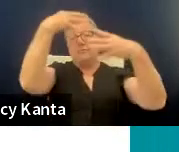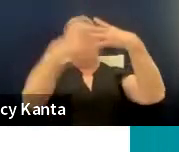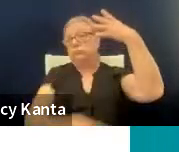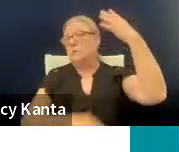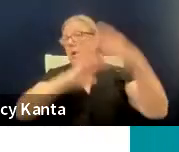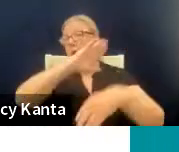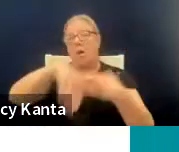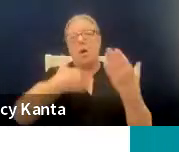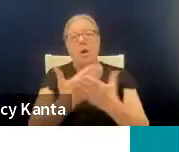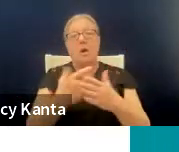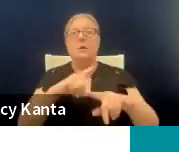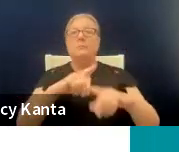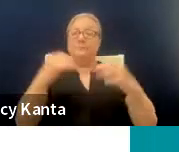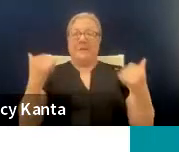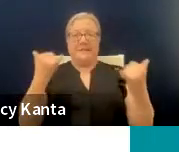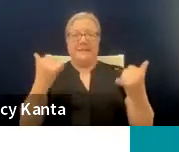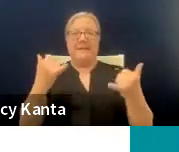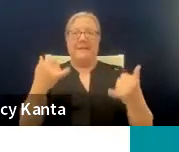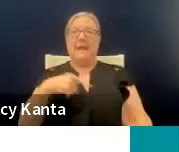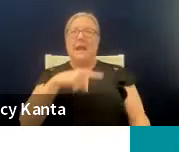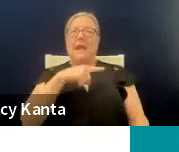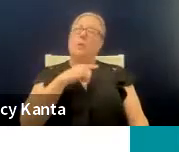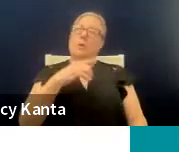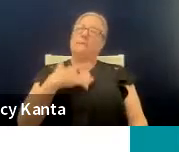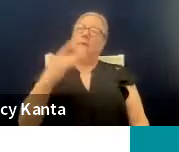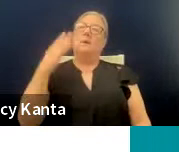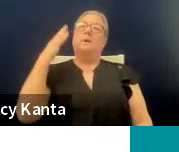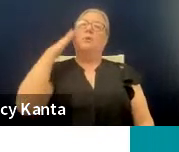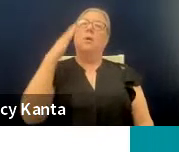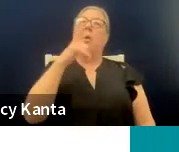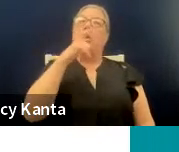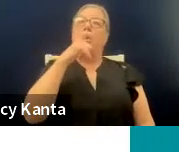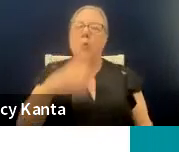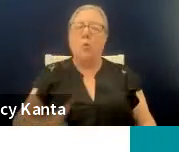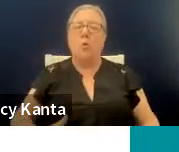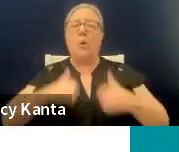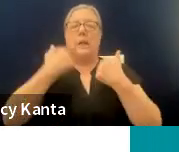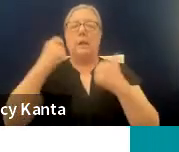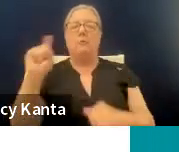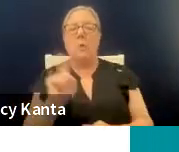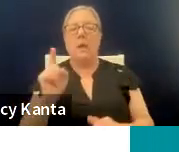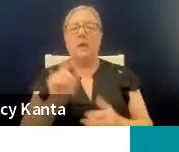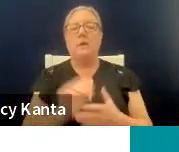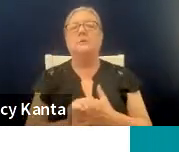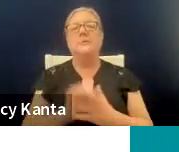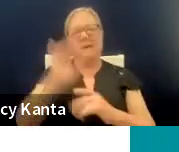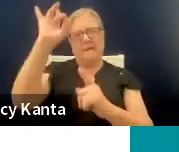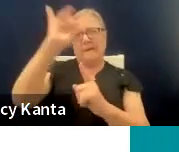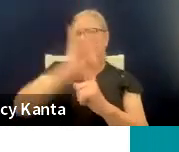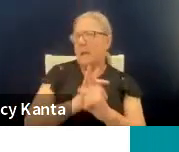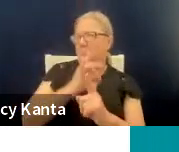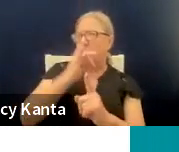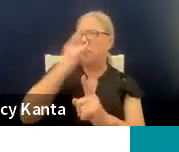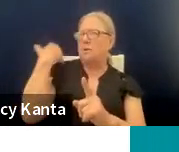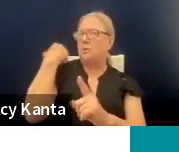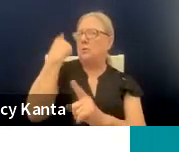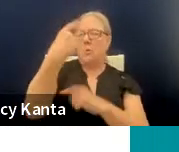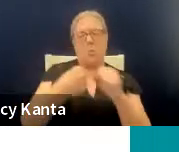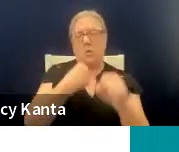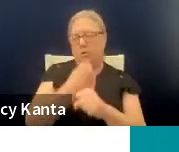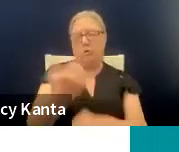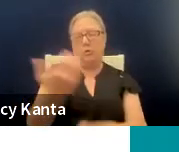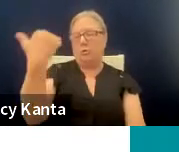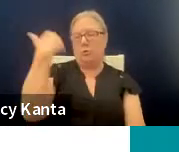lives where today. So now that was discussed, maybe 8 months or a year ago or something. And there'll also have to